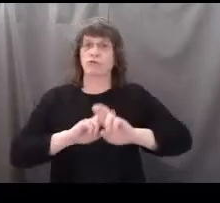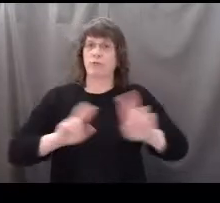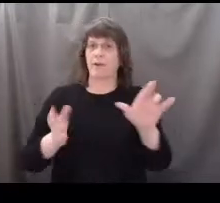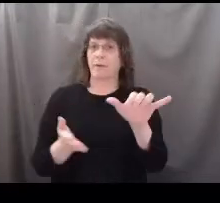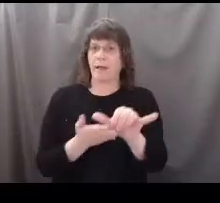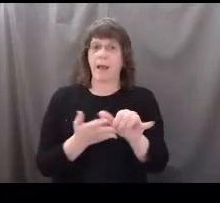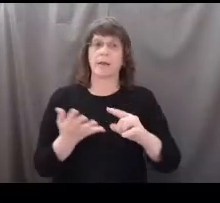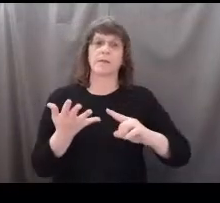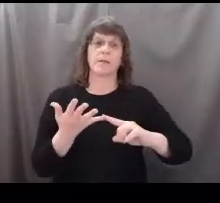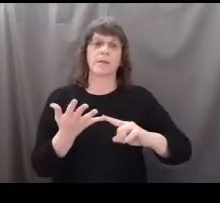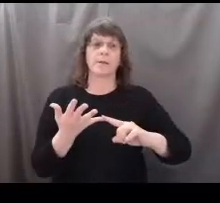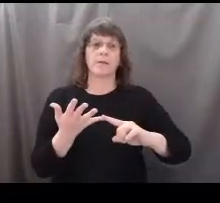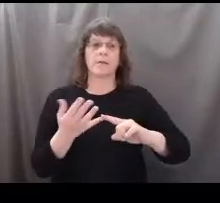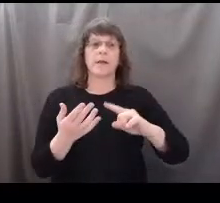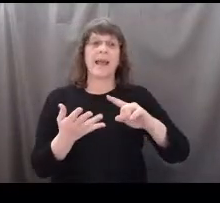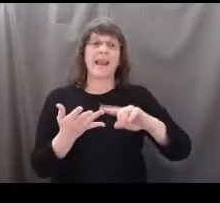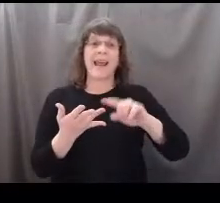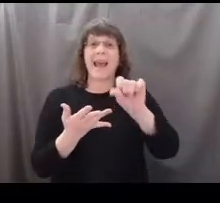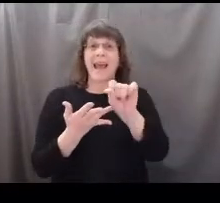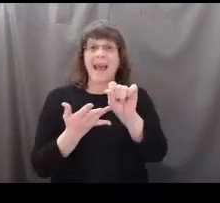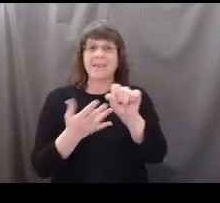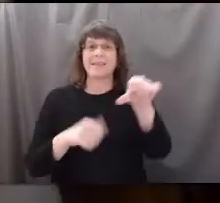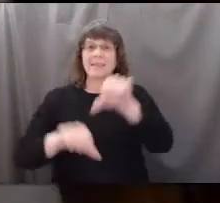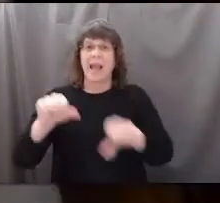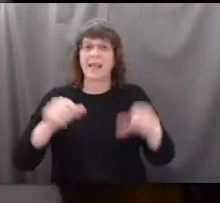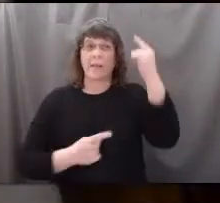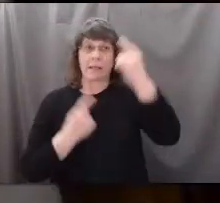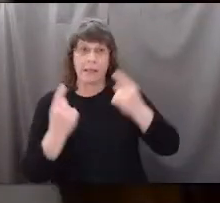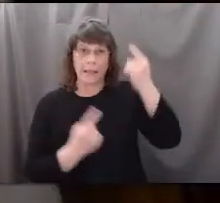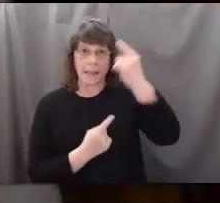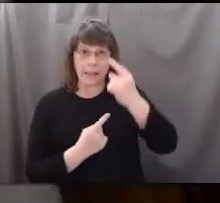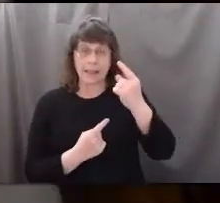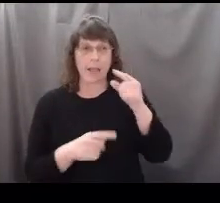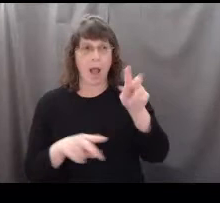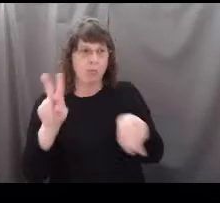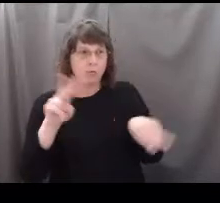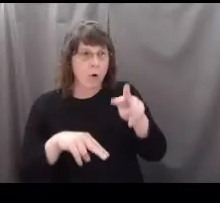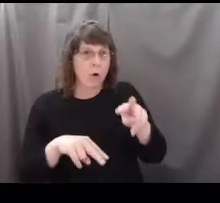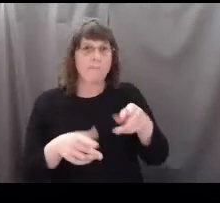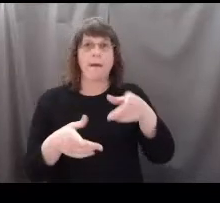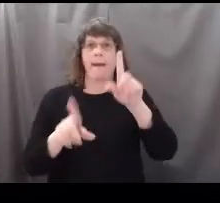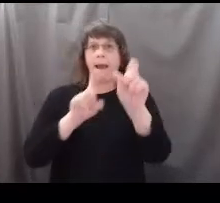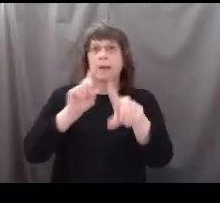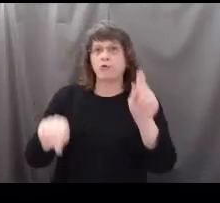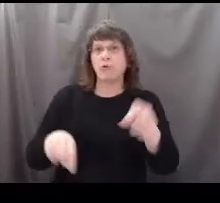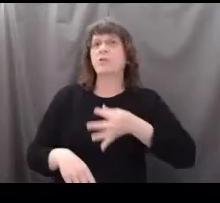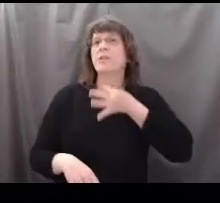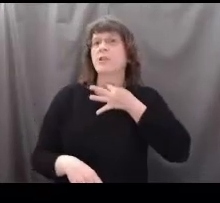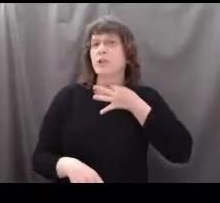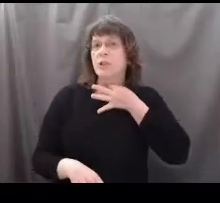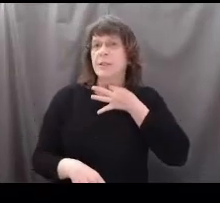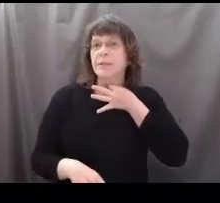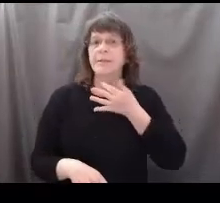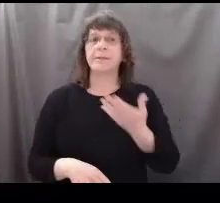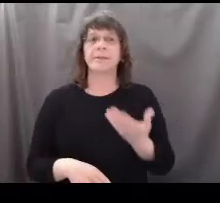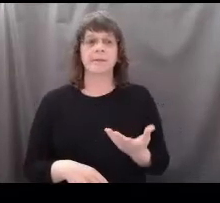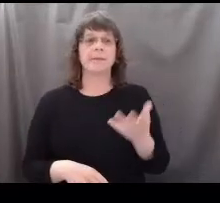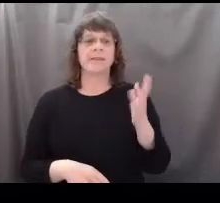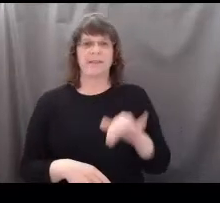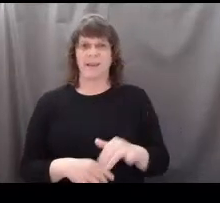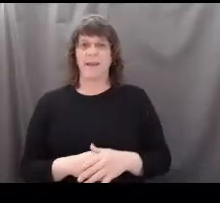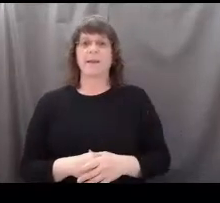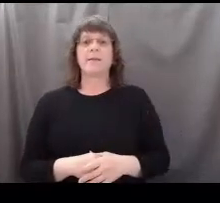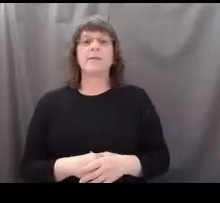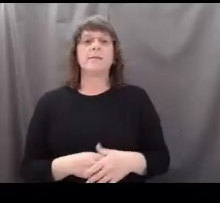also practice scientific thinking through observing, asking questions, and being curious, which we're going to practice a